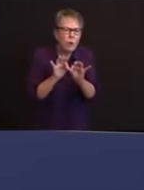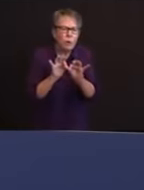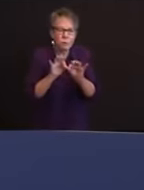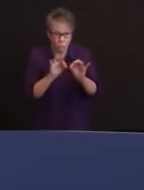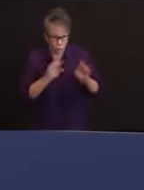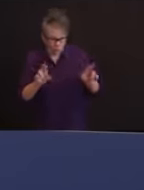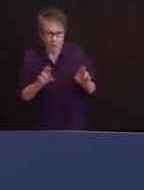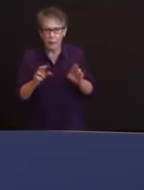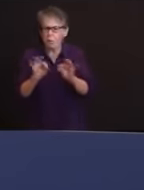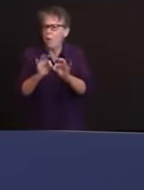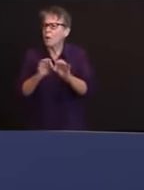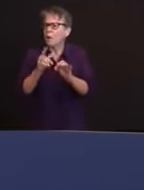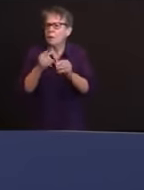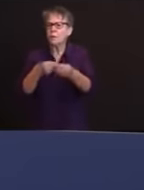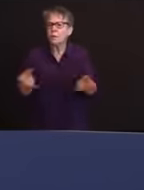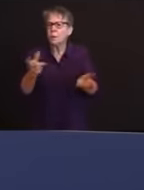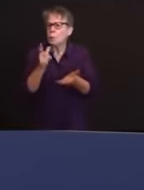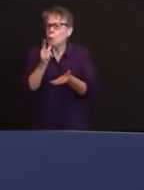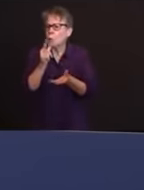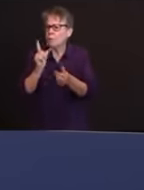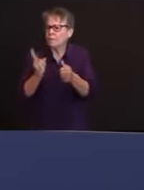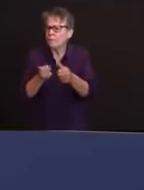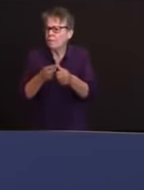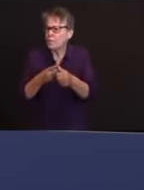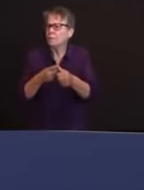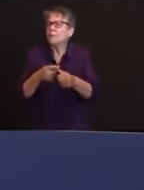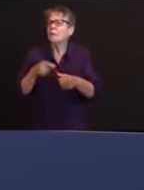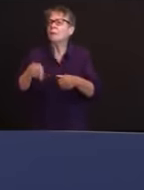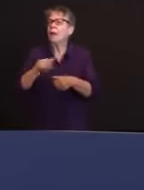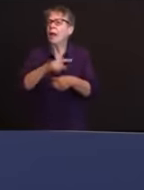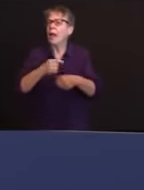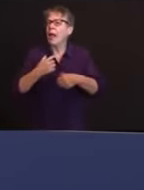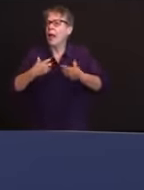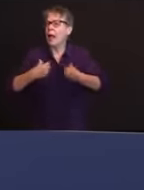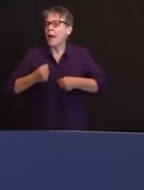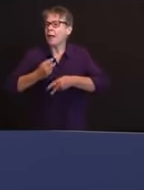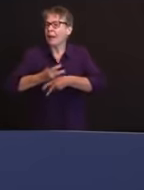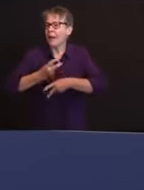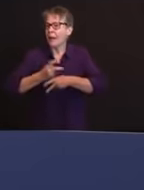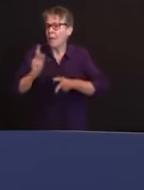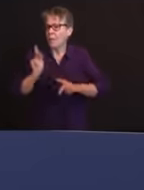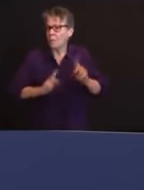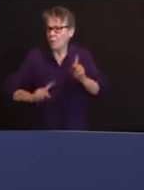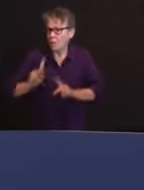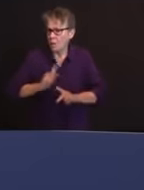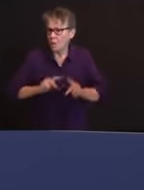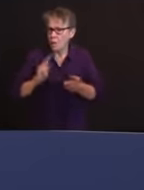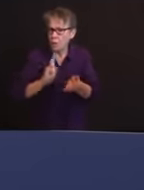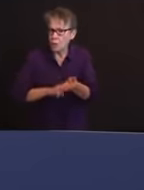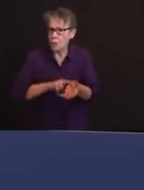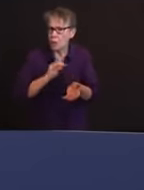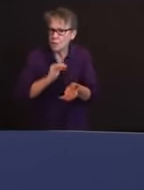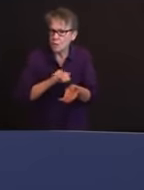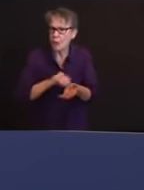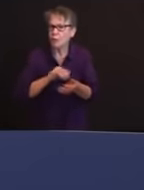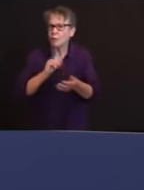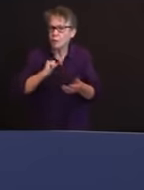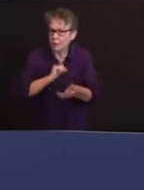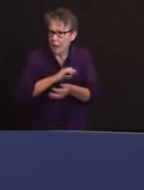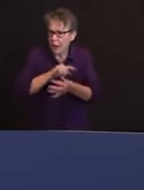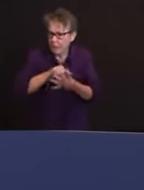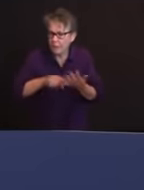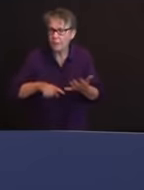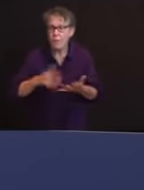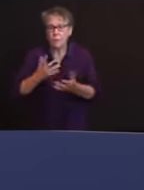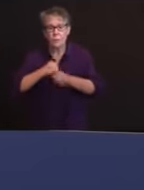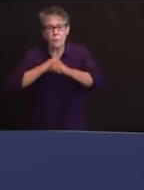heroes who have been identified as the priority population to get vaccinated, to protect their patients, their families, and to help contain